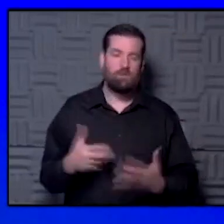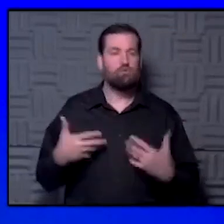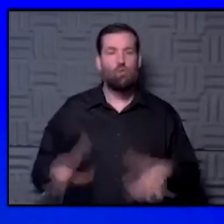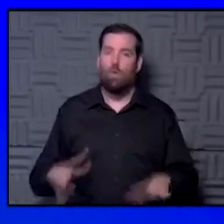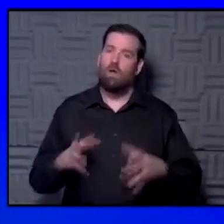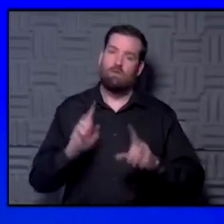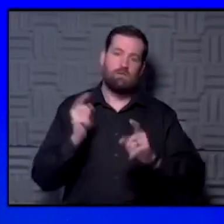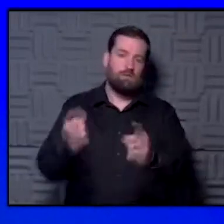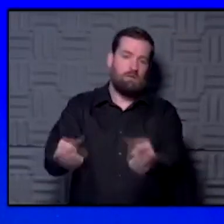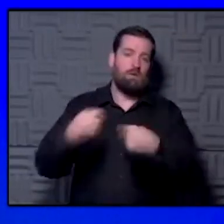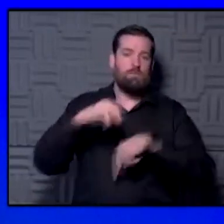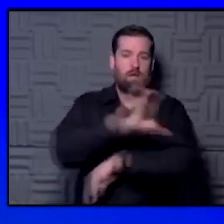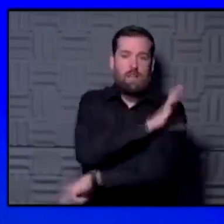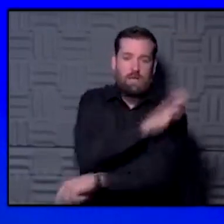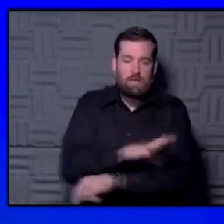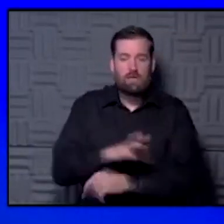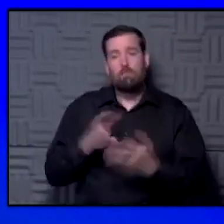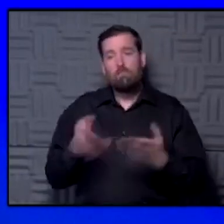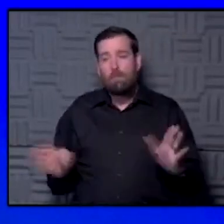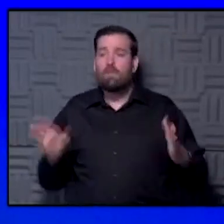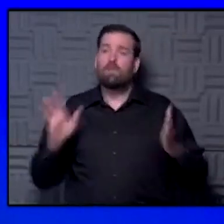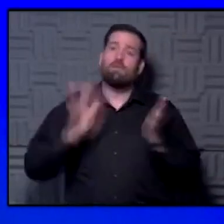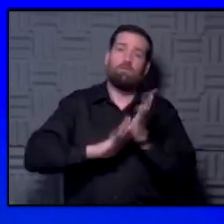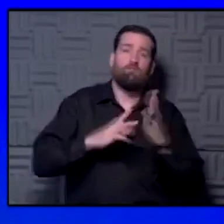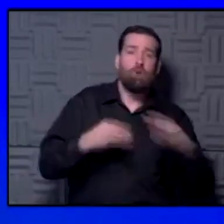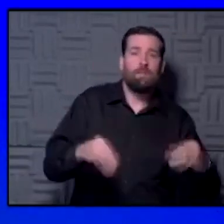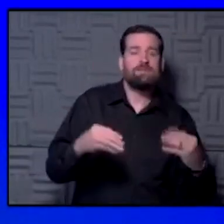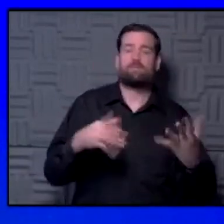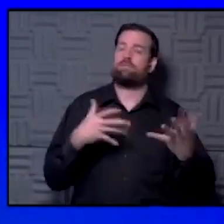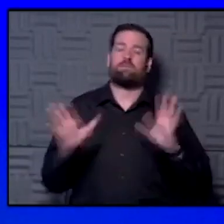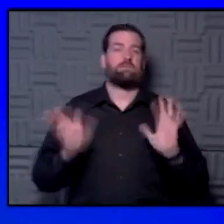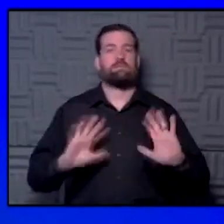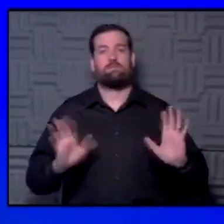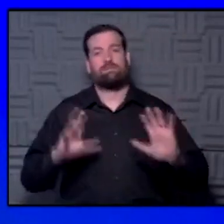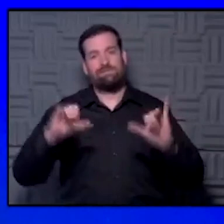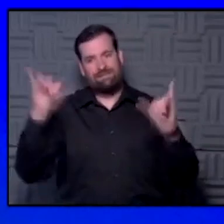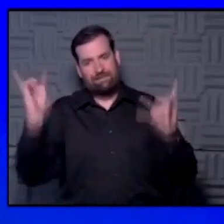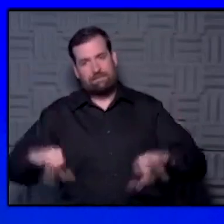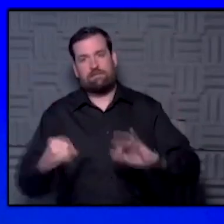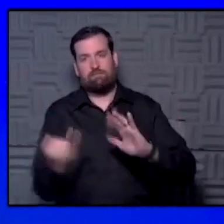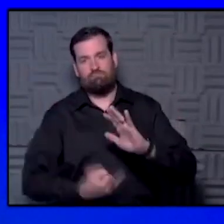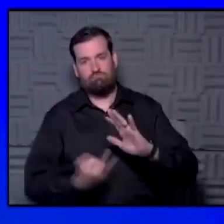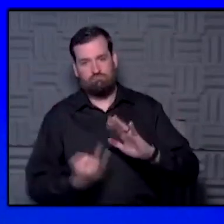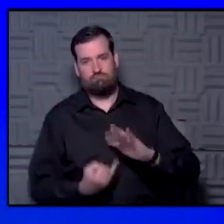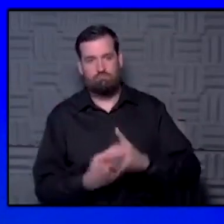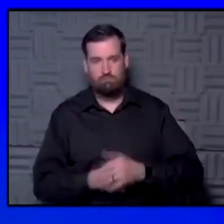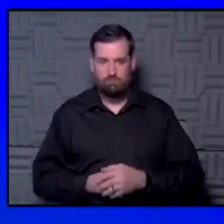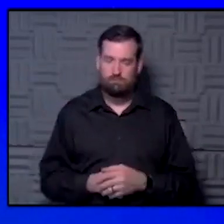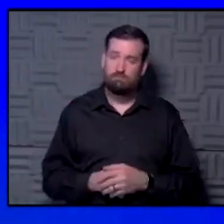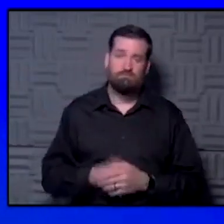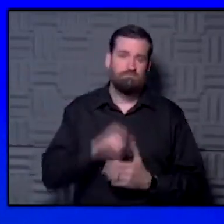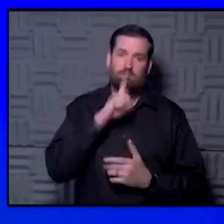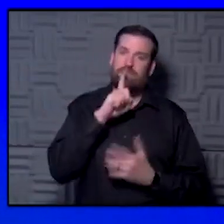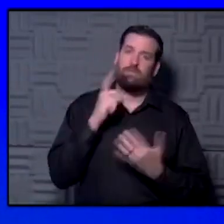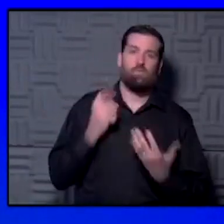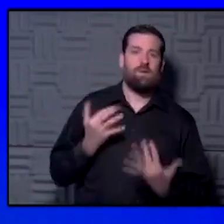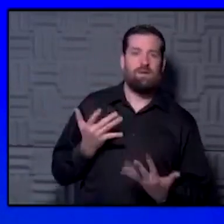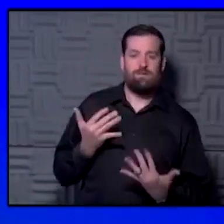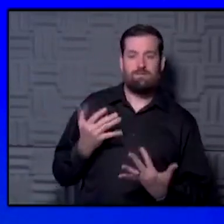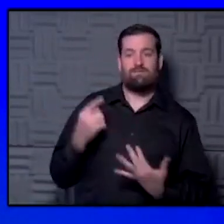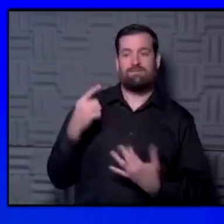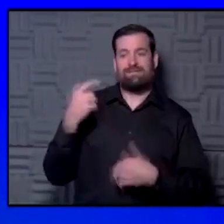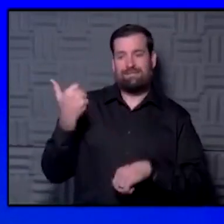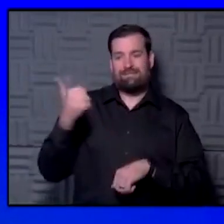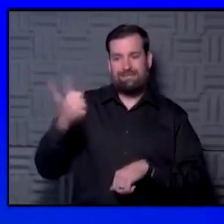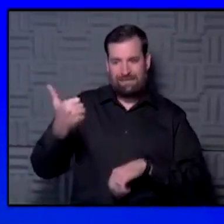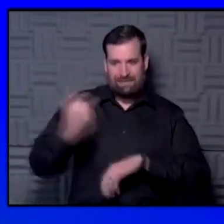coming to the clinics or pharmacies, wherever you may get your influenza vaccine, and spreading it there. So it's really waiting for that 10-day